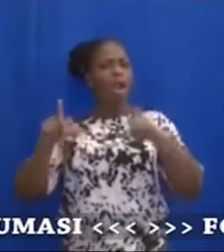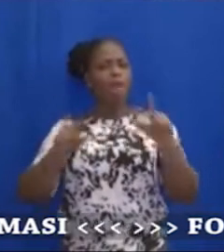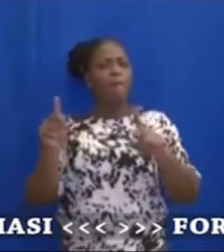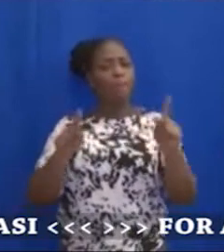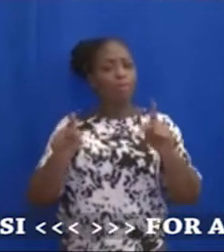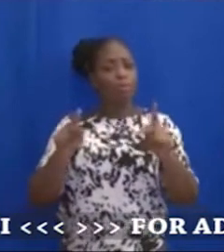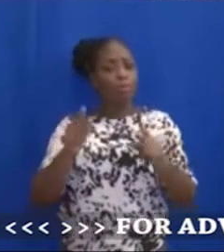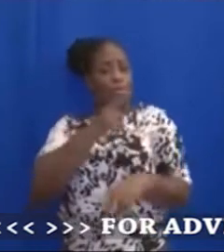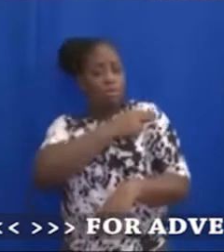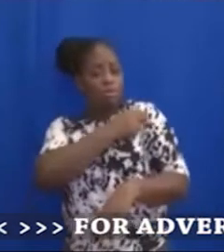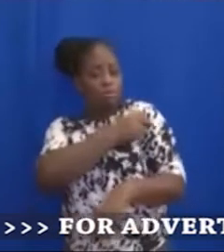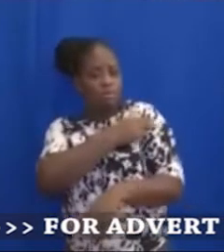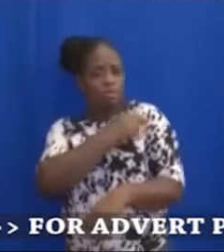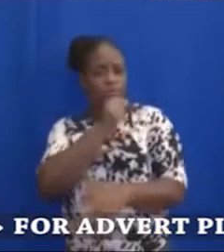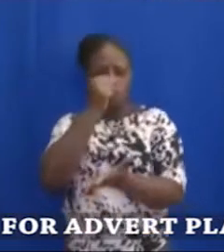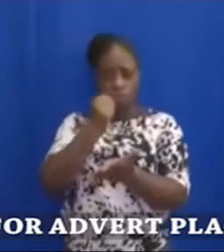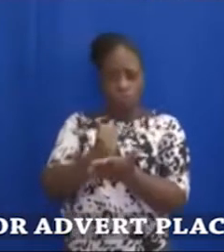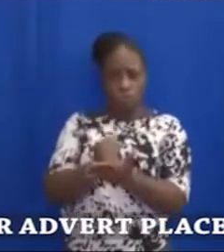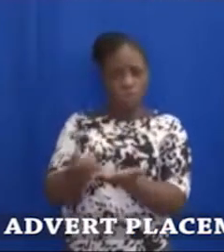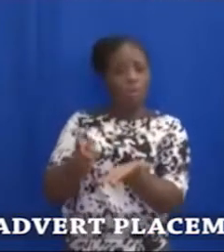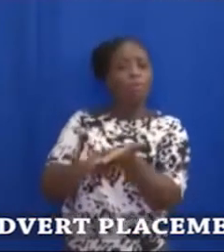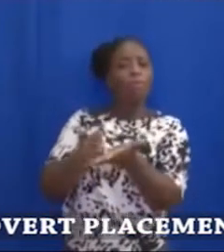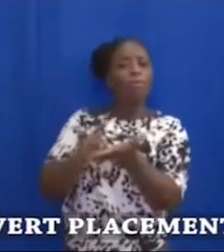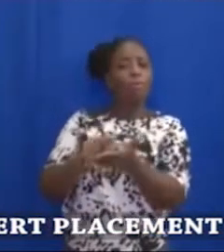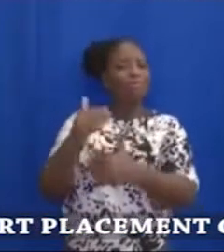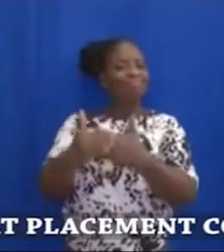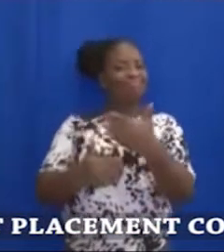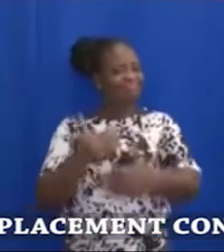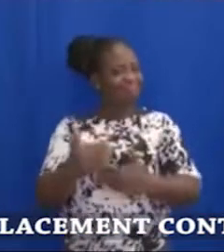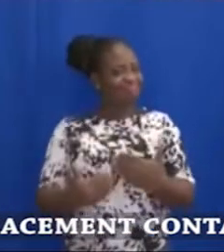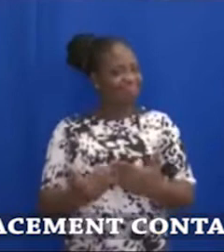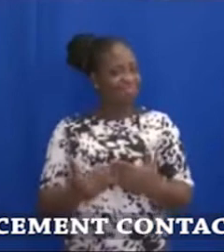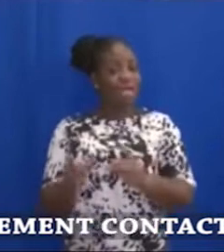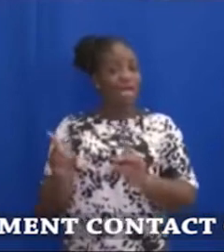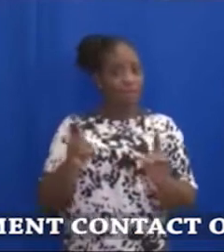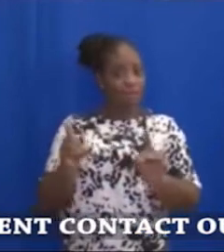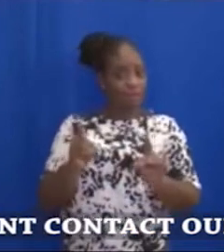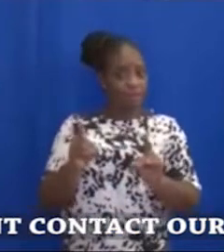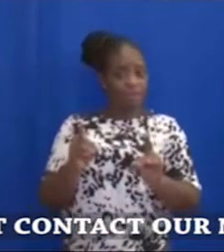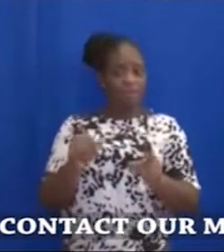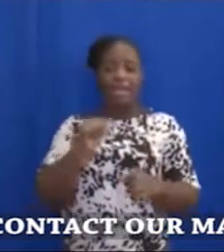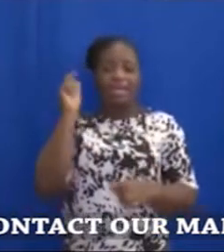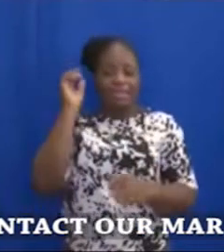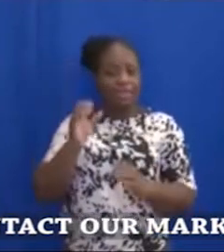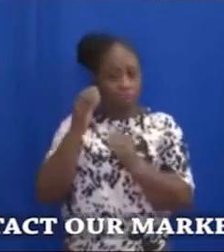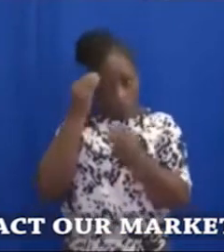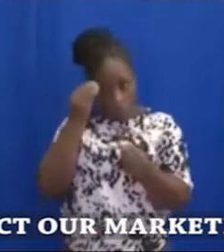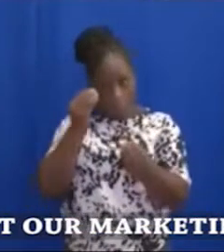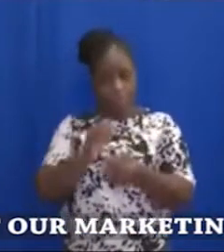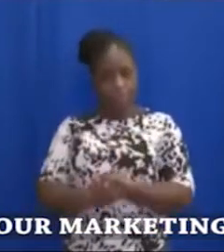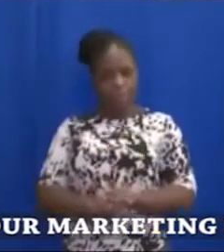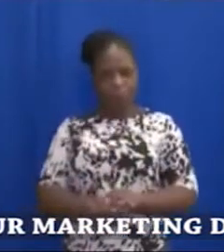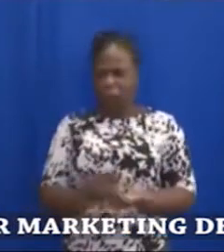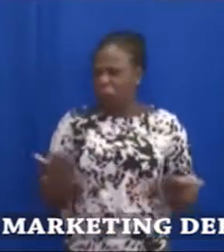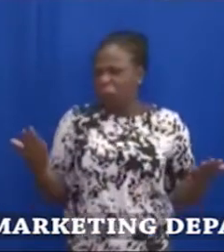reporting procedures are ironed out and adhered to. Inasmuch as our hospitalization rates